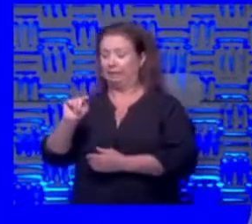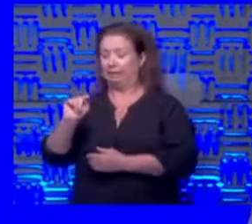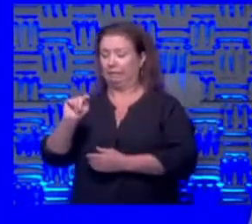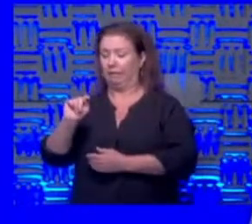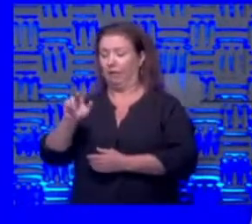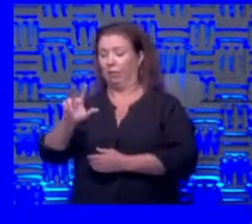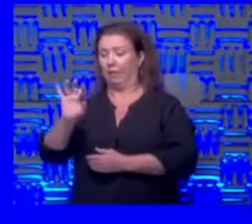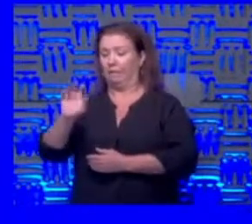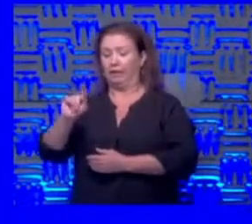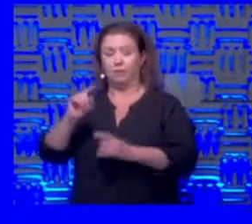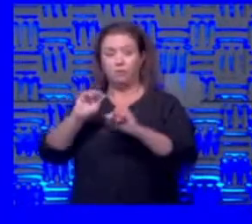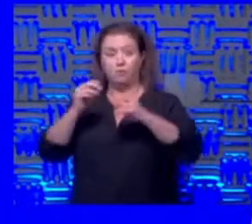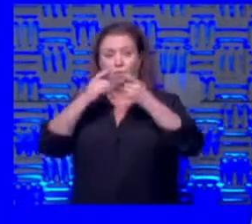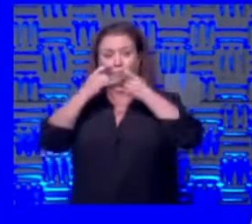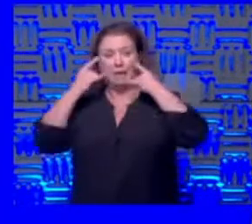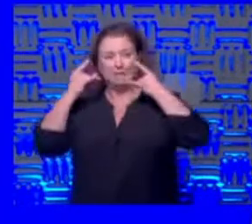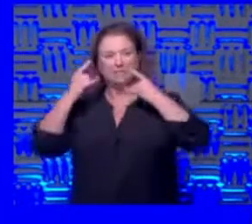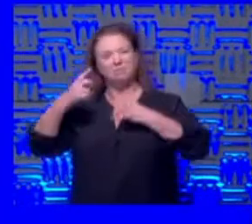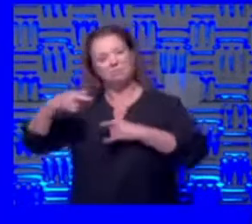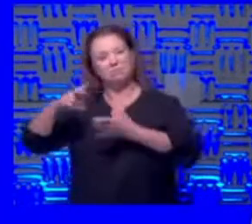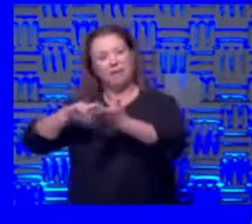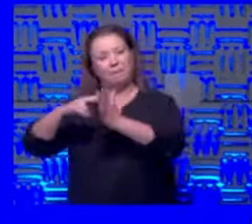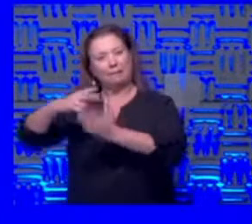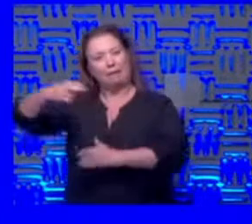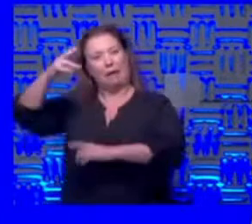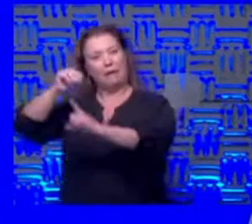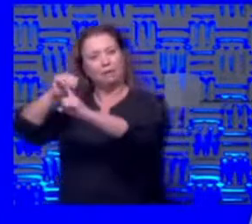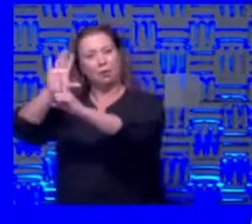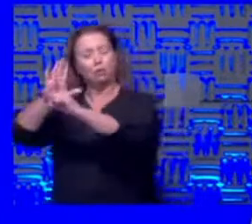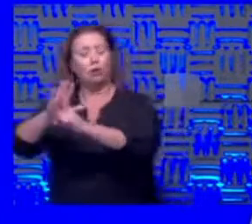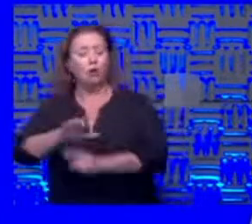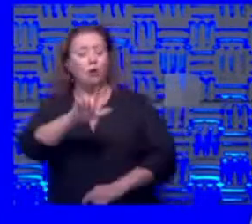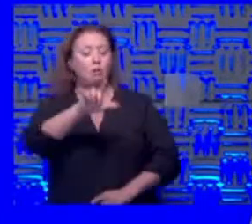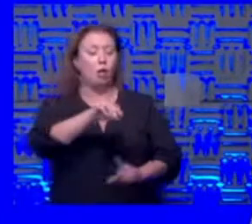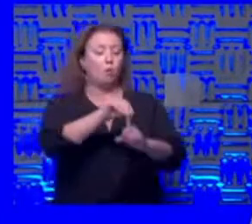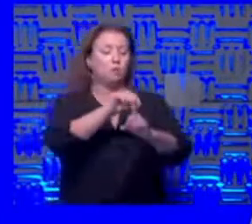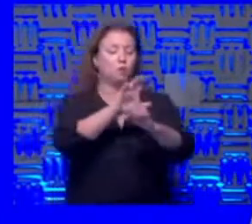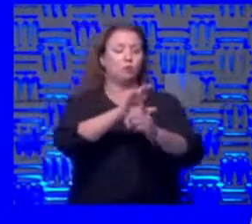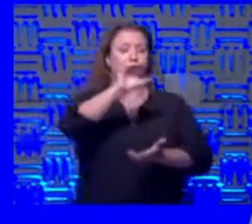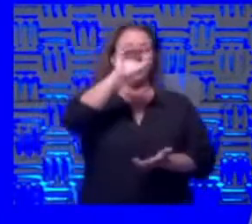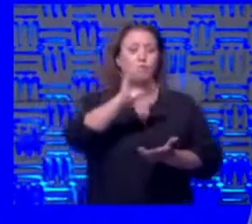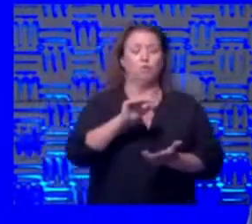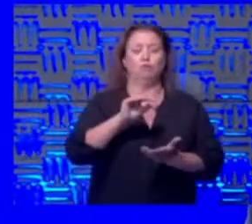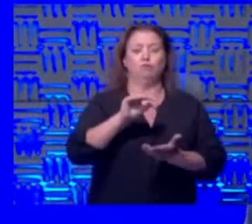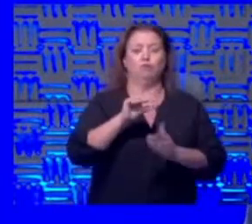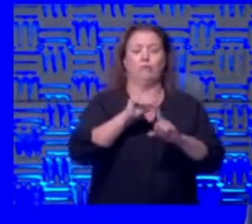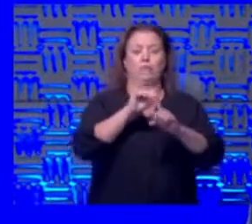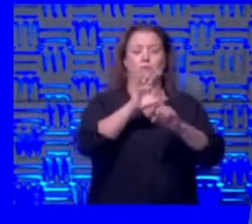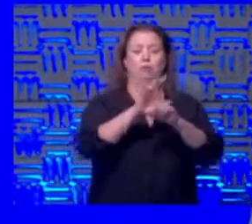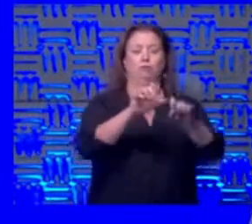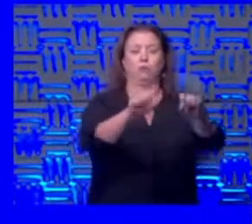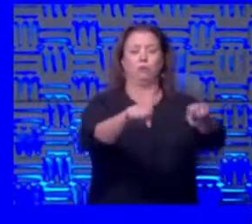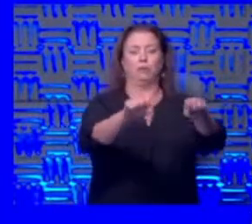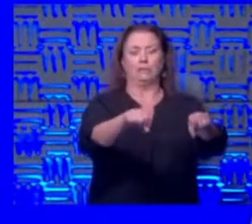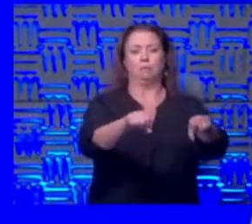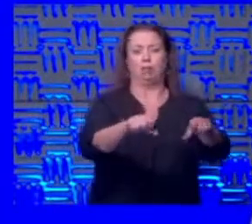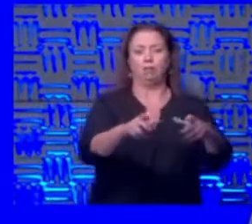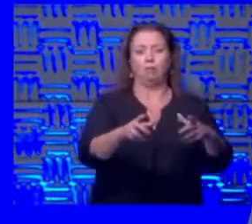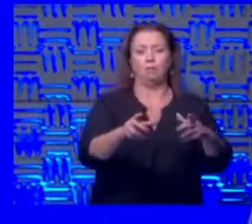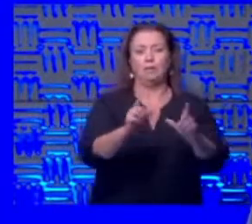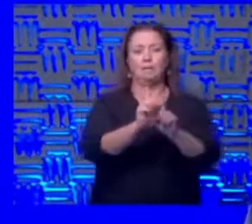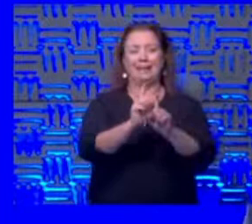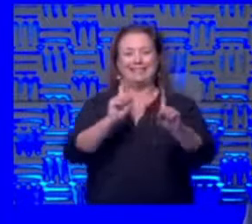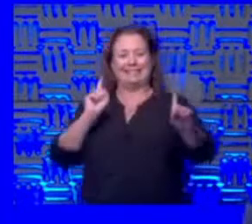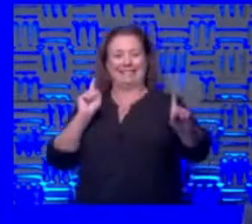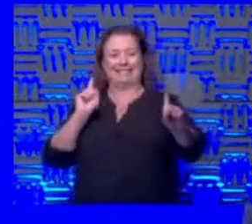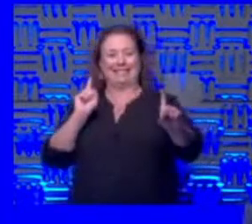very high exposure. But otherwise, low exposure, certainly we can reduce exposure as much as possible, and that is by